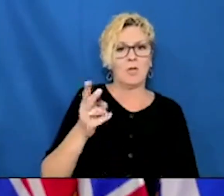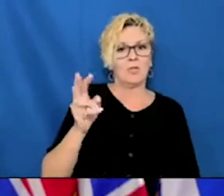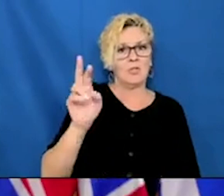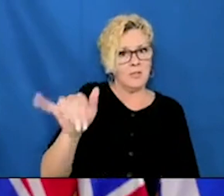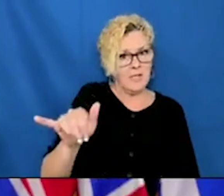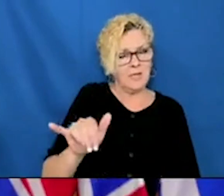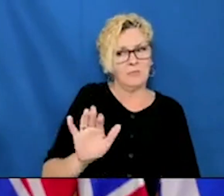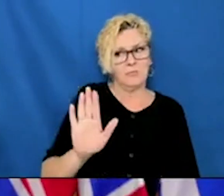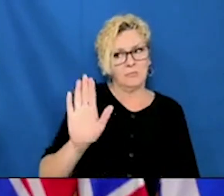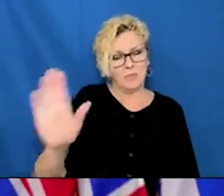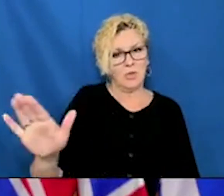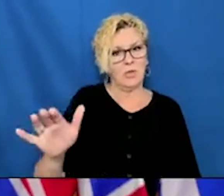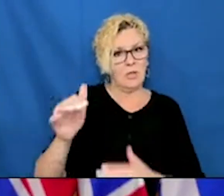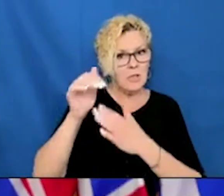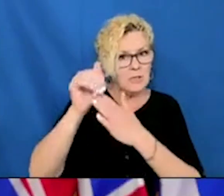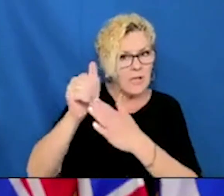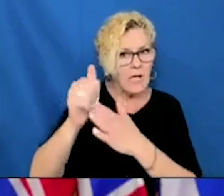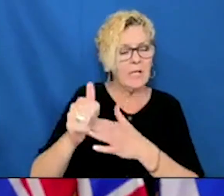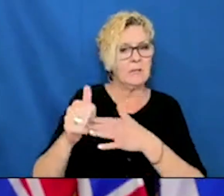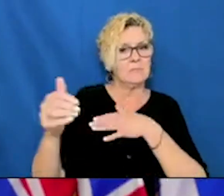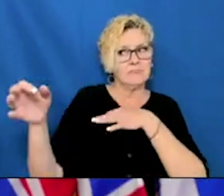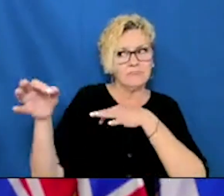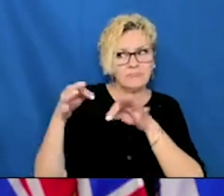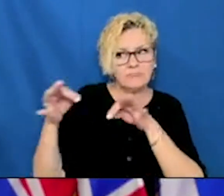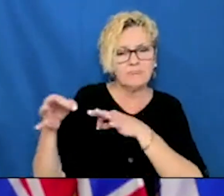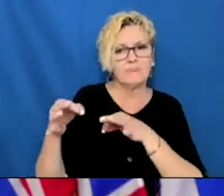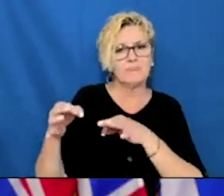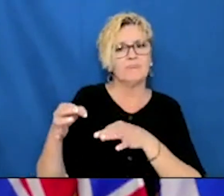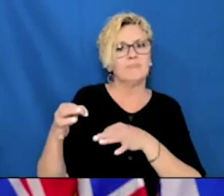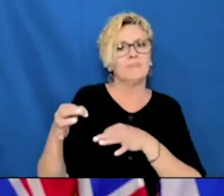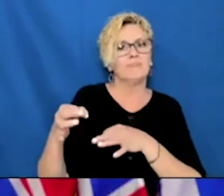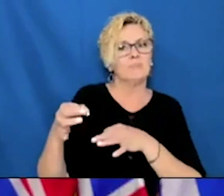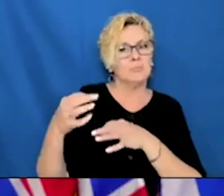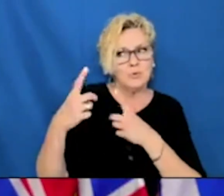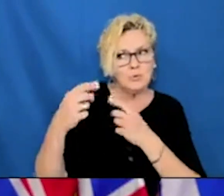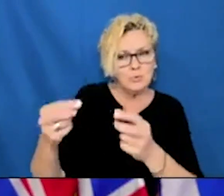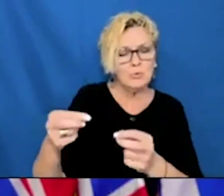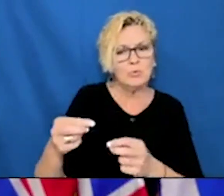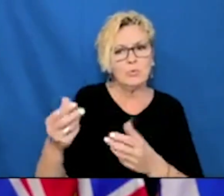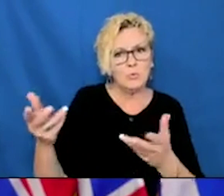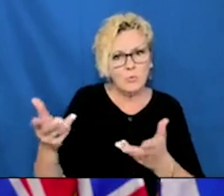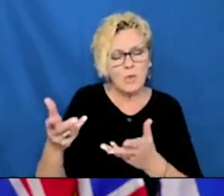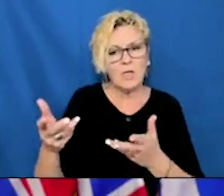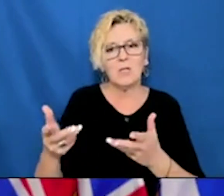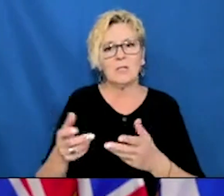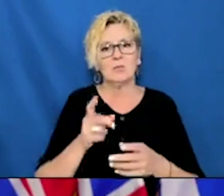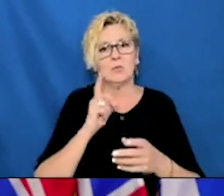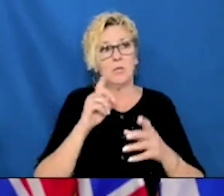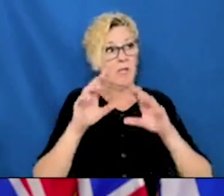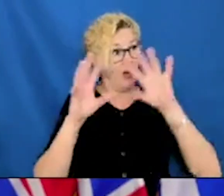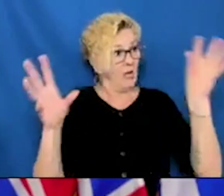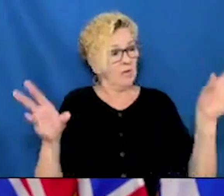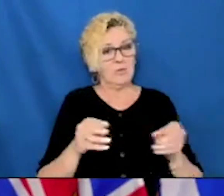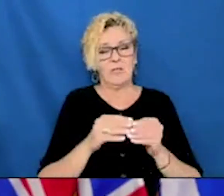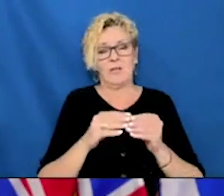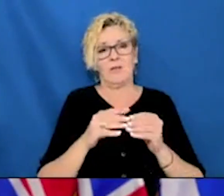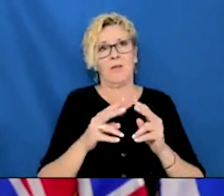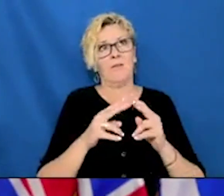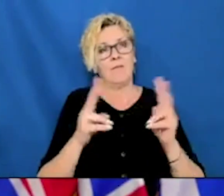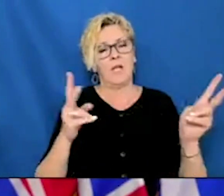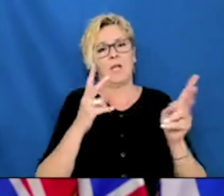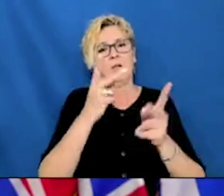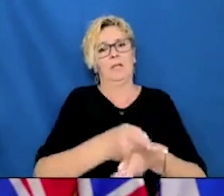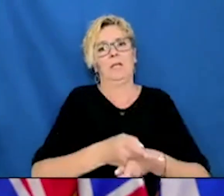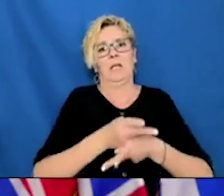and that will now be provided publicly. Those maps in question will be provided publicly. And over time, we provided more and more